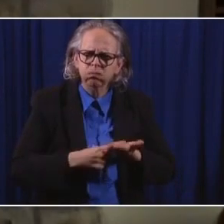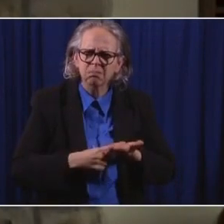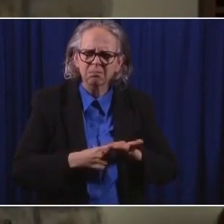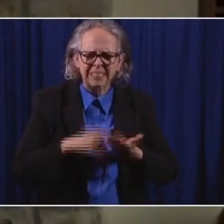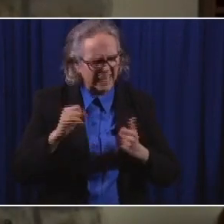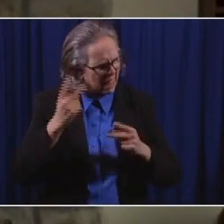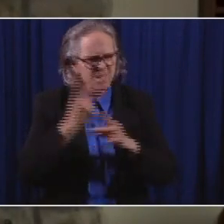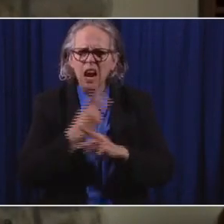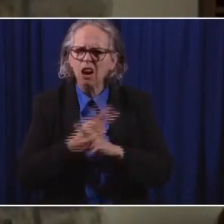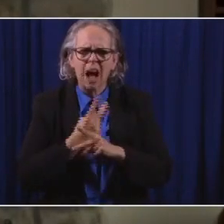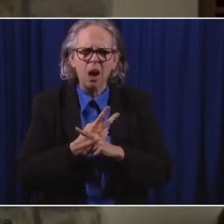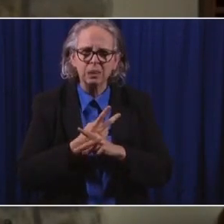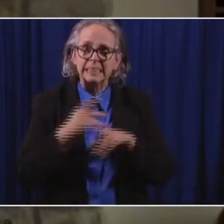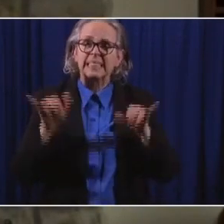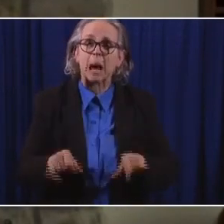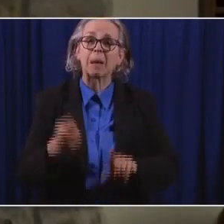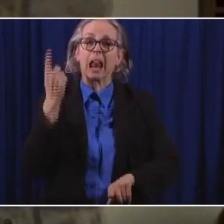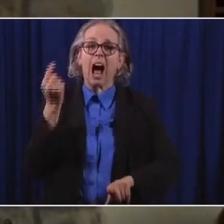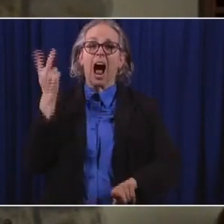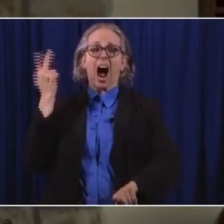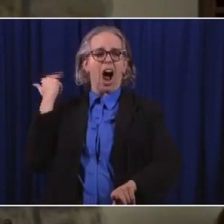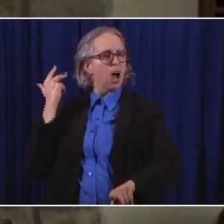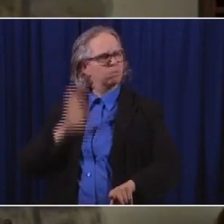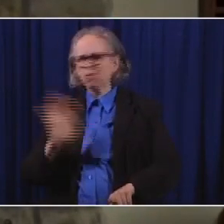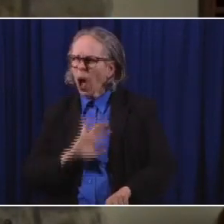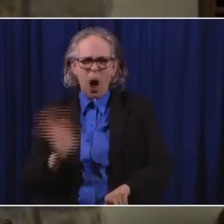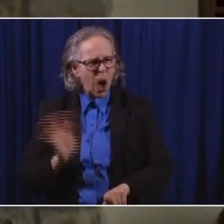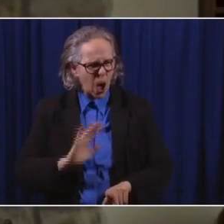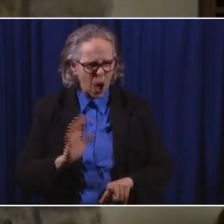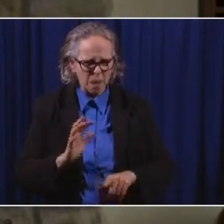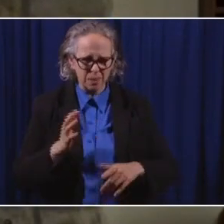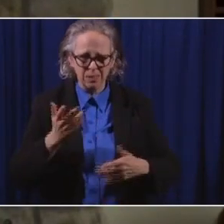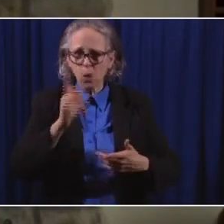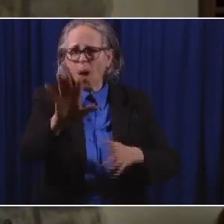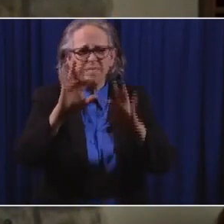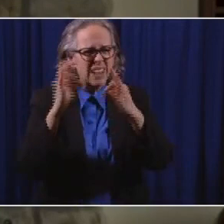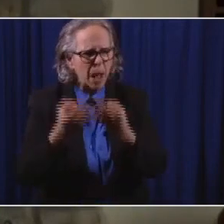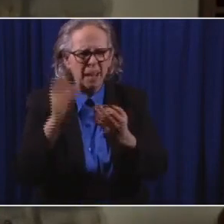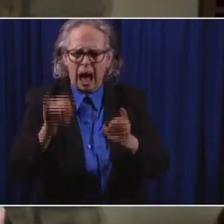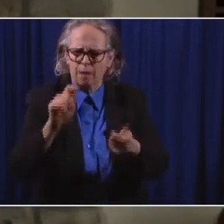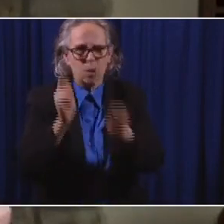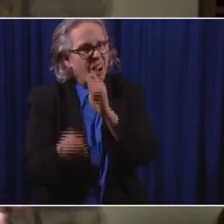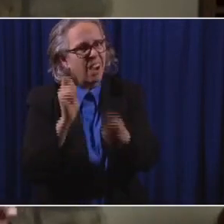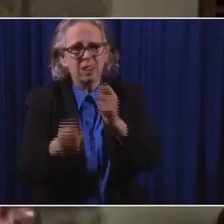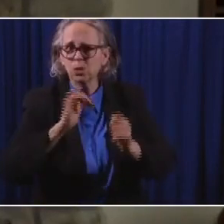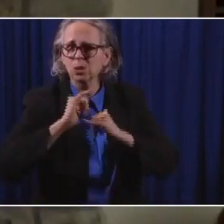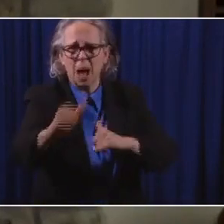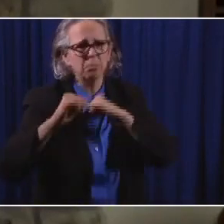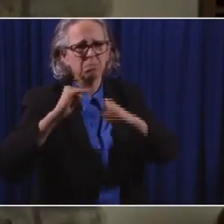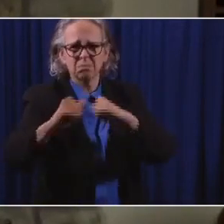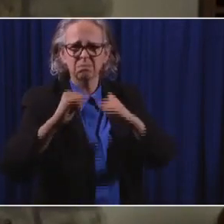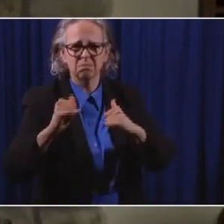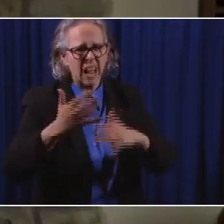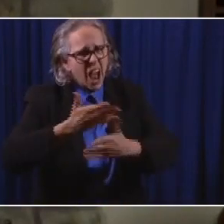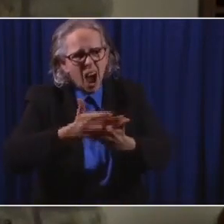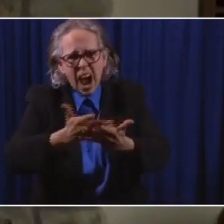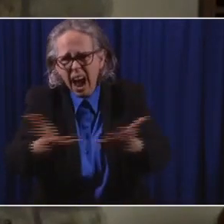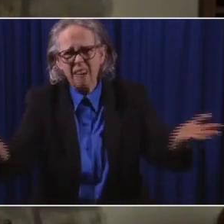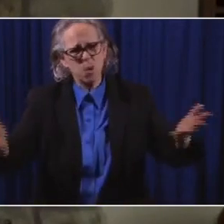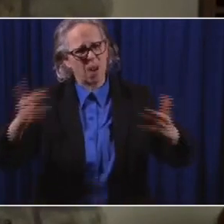everywhere. As Dr. Lofgren said, and the difference today is you used to have hotspots. You say, okay, here's a problem, here's a problem, here's a